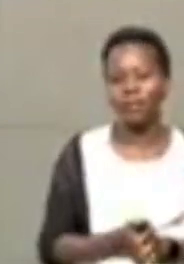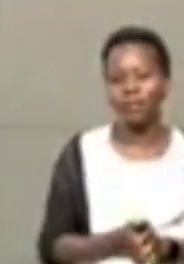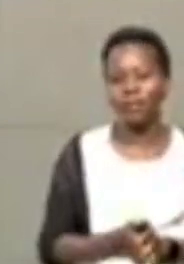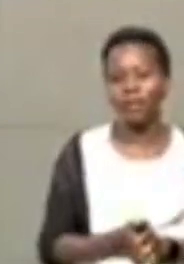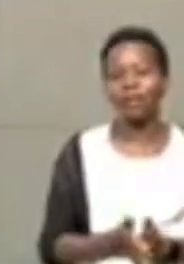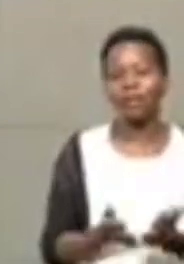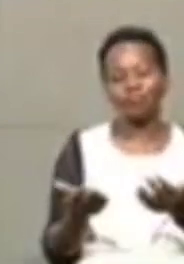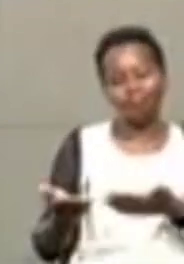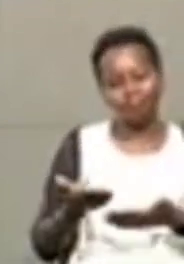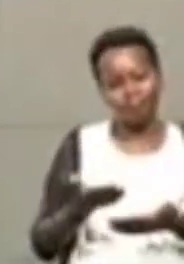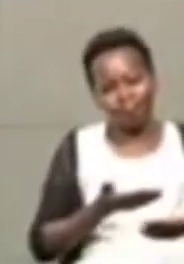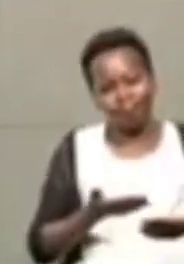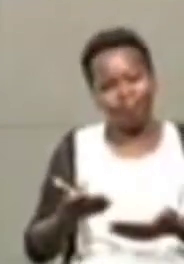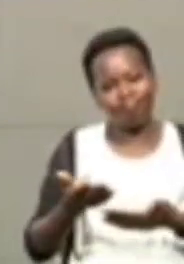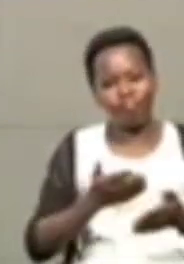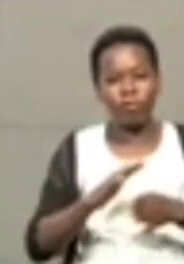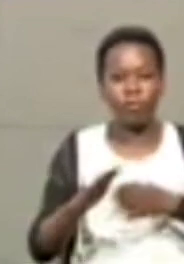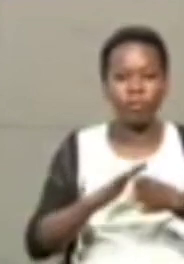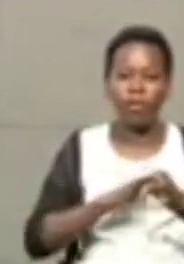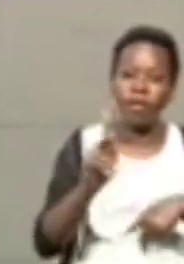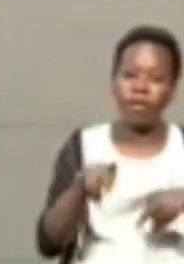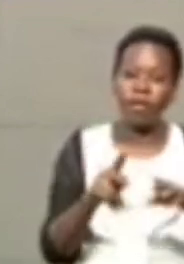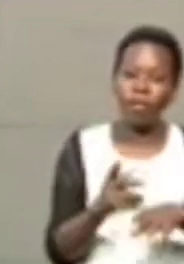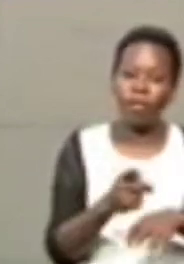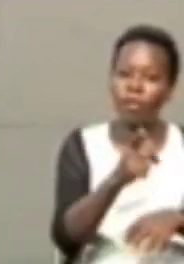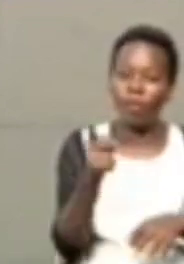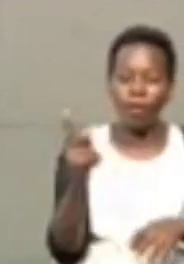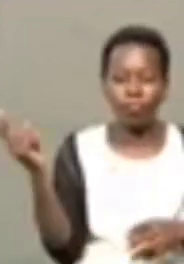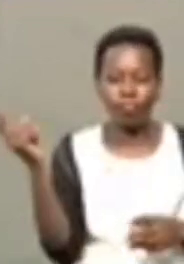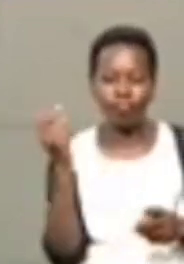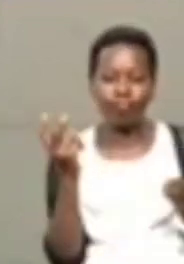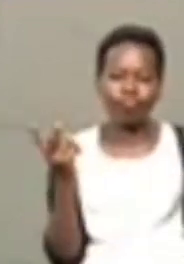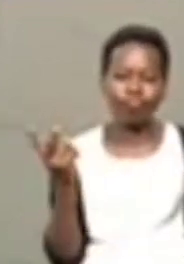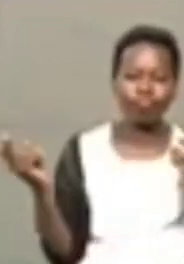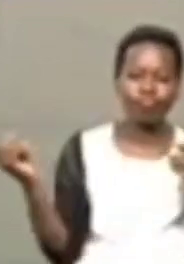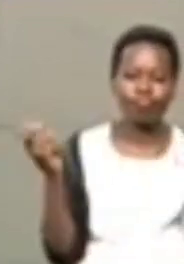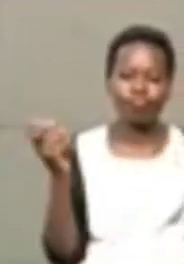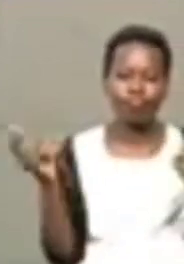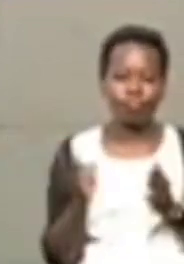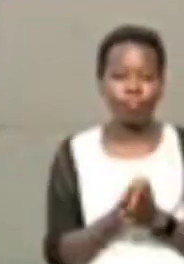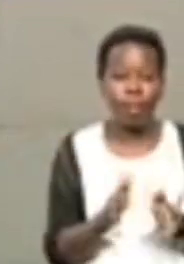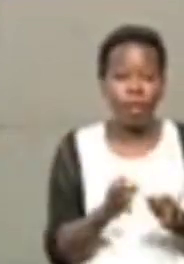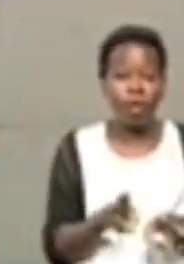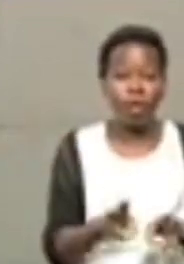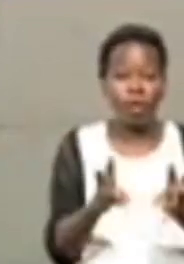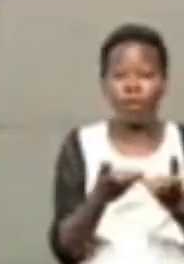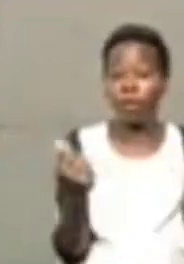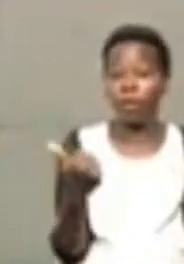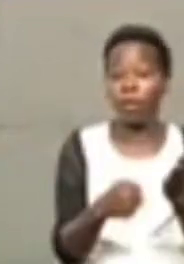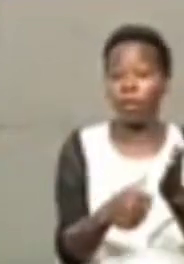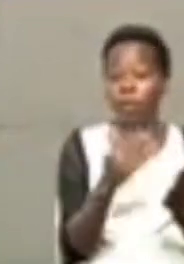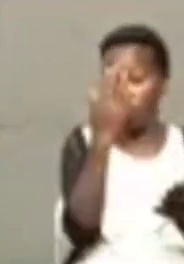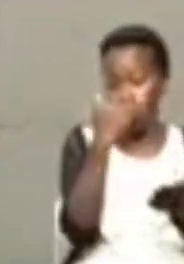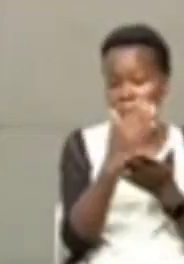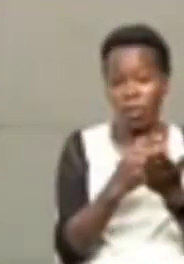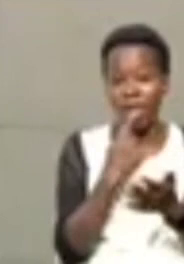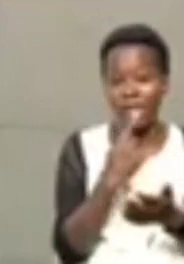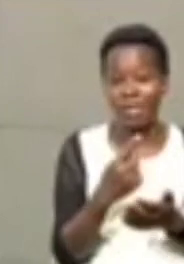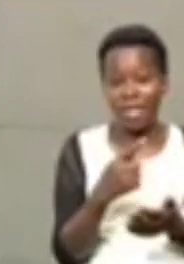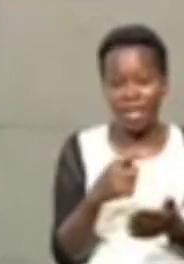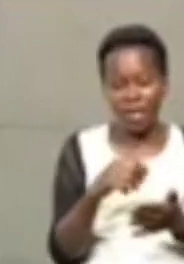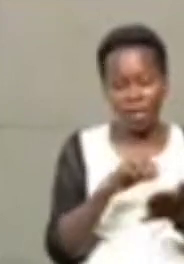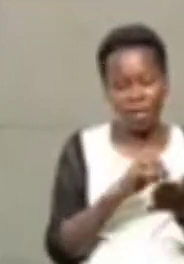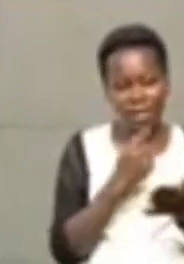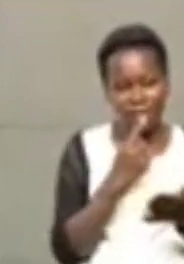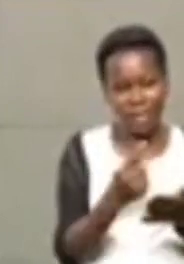do engage properly with the traders, hear out their concerns, and then we find a modus operandi that works. Because you're saying in your